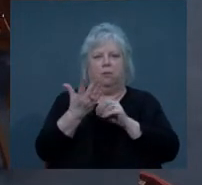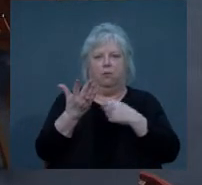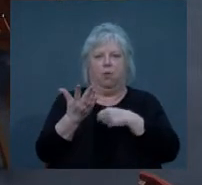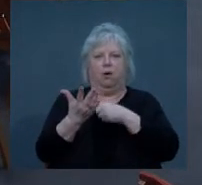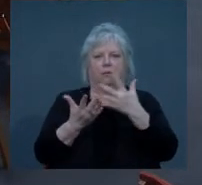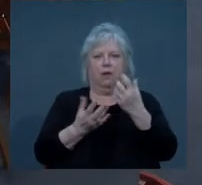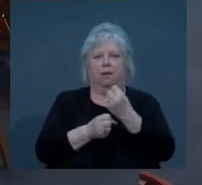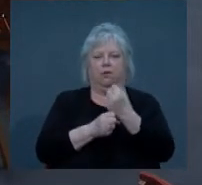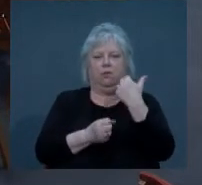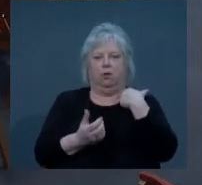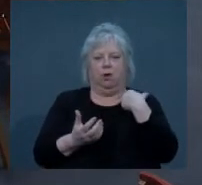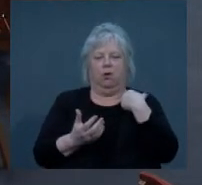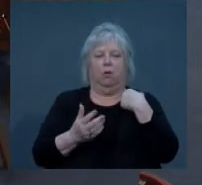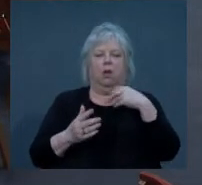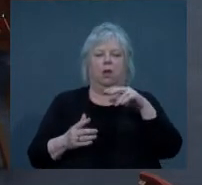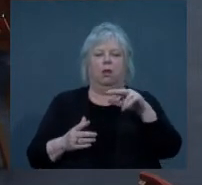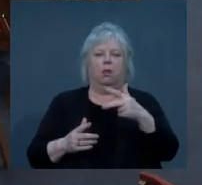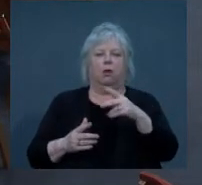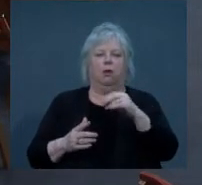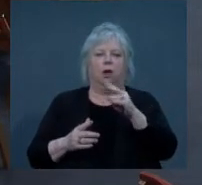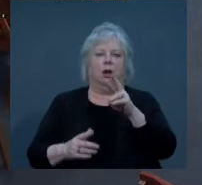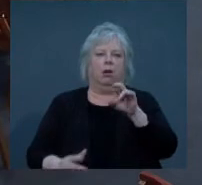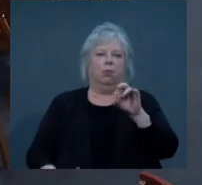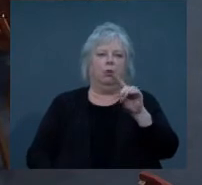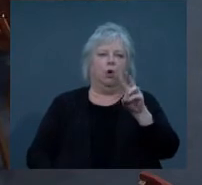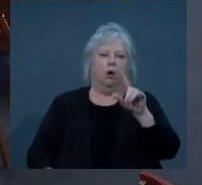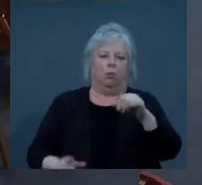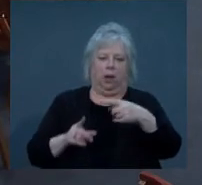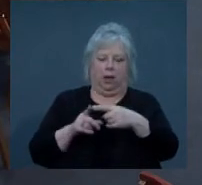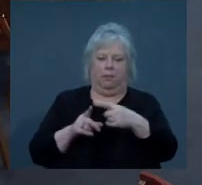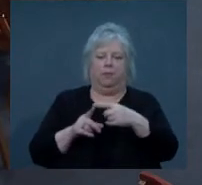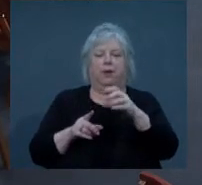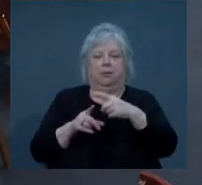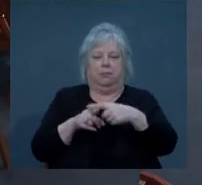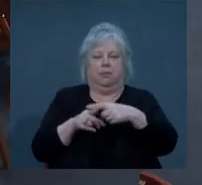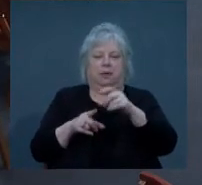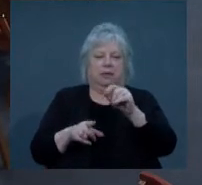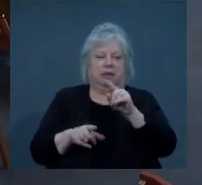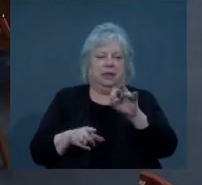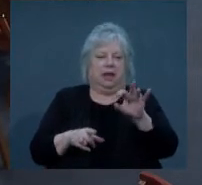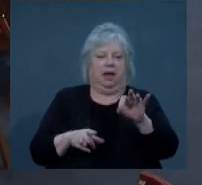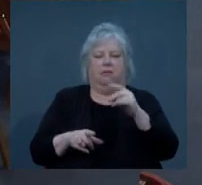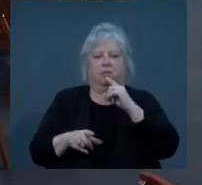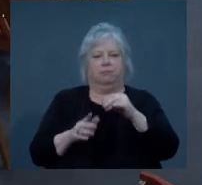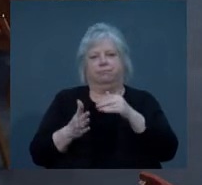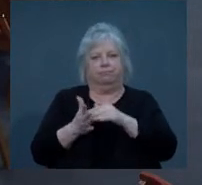5 years ago at 3rd and Broadway, the staff opposed that as